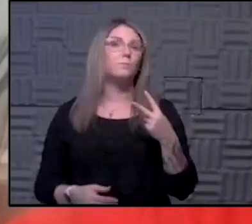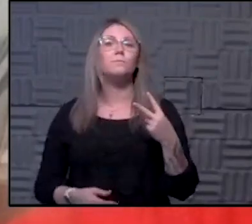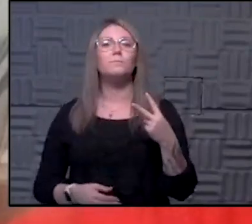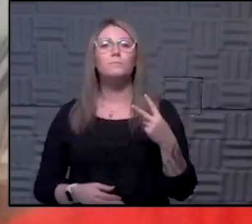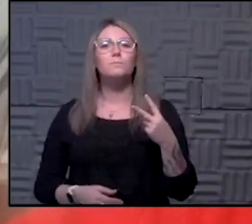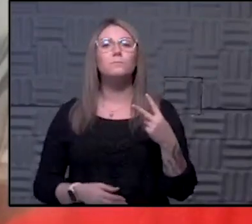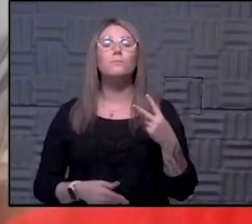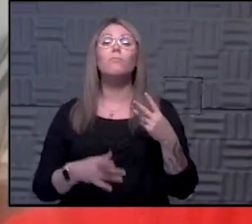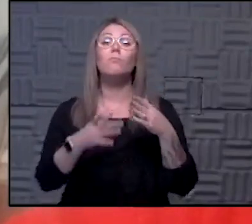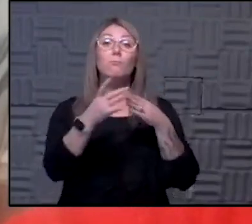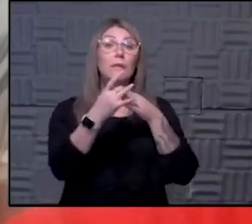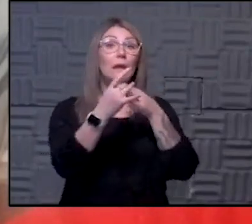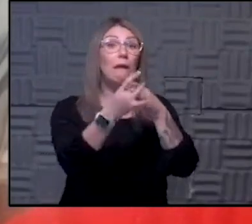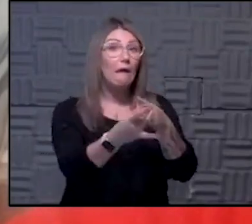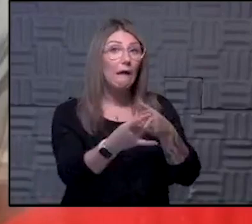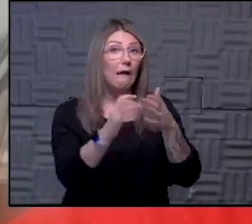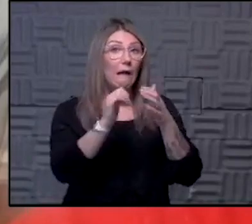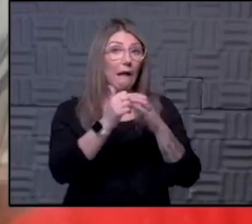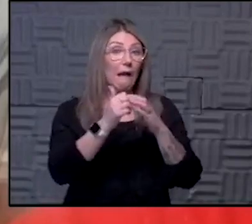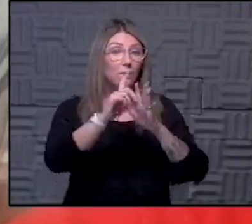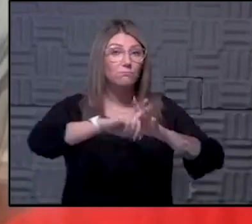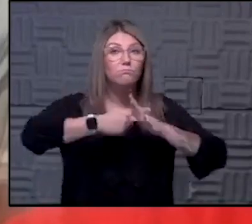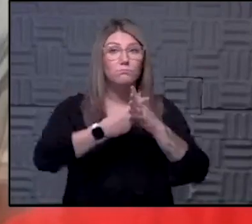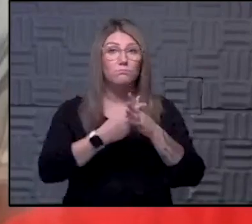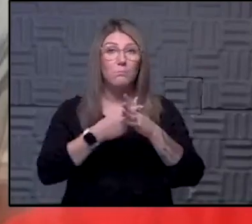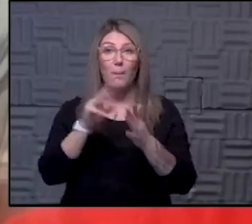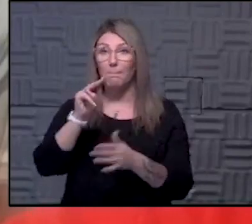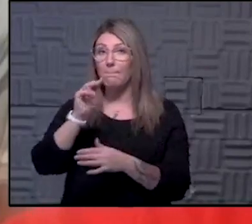the patient through activating MyChart,